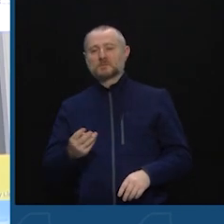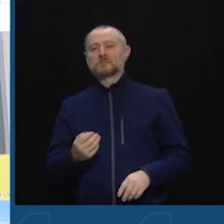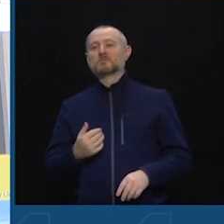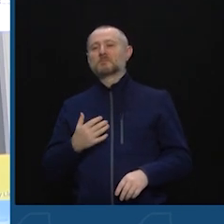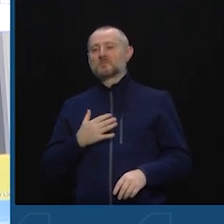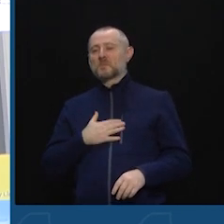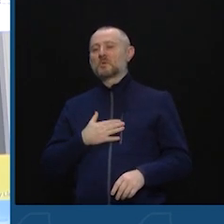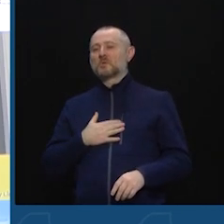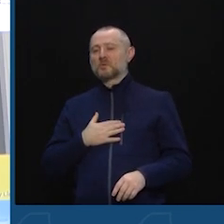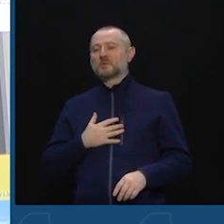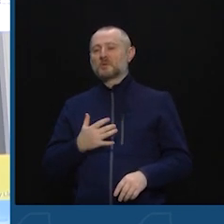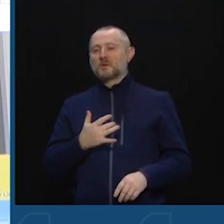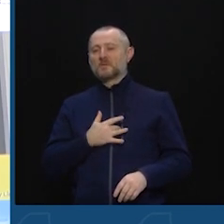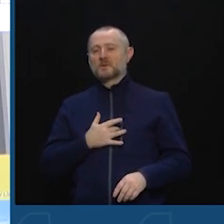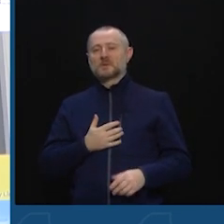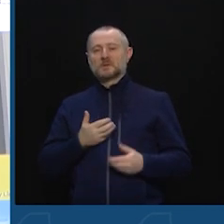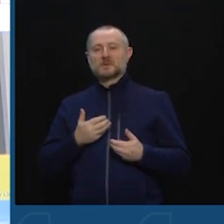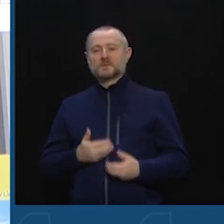heavy with their loss.